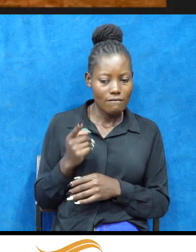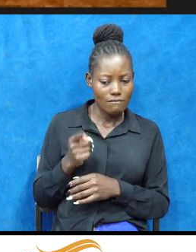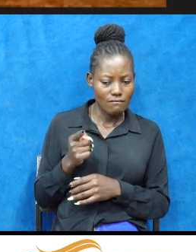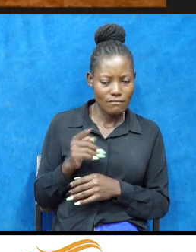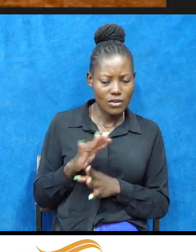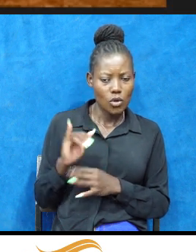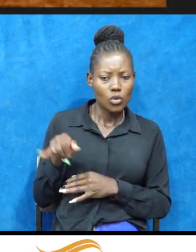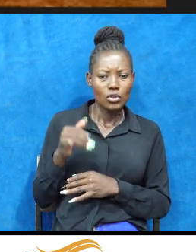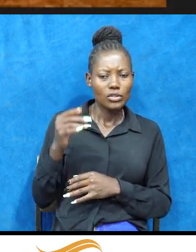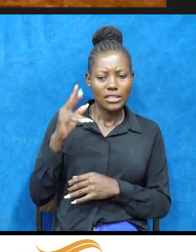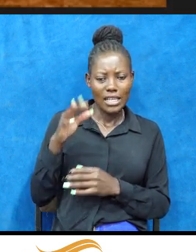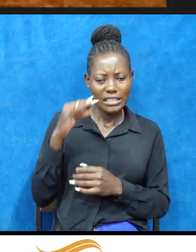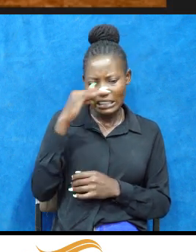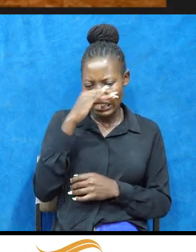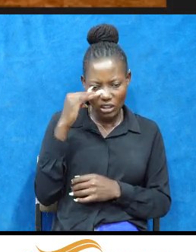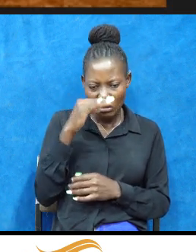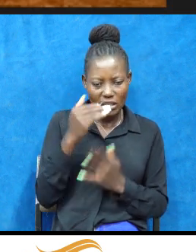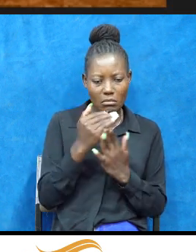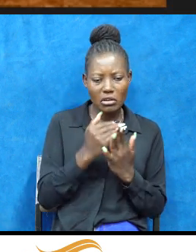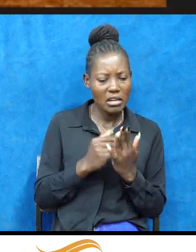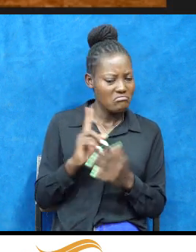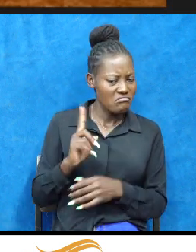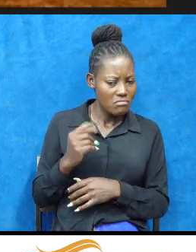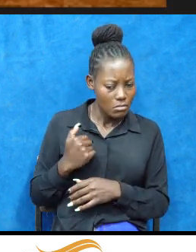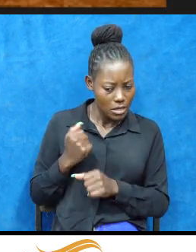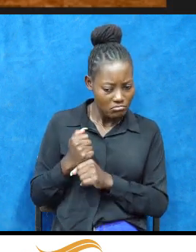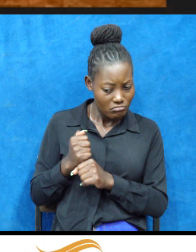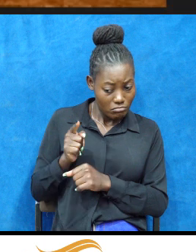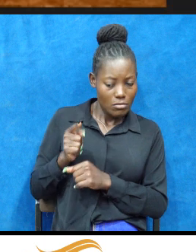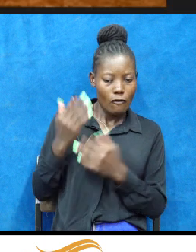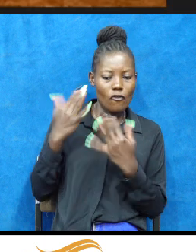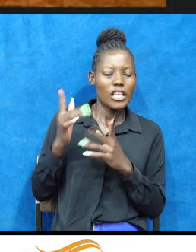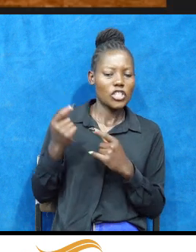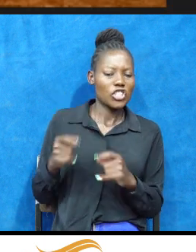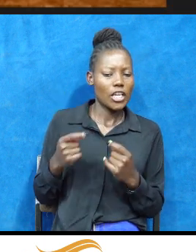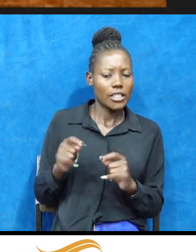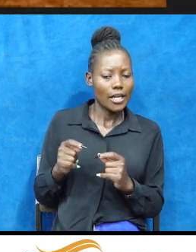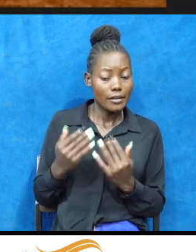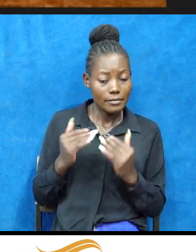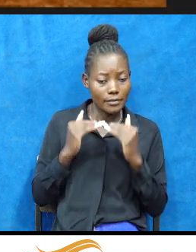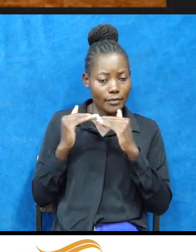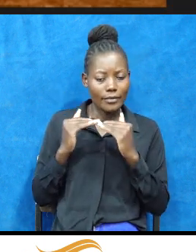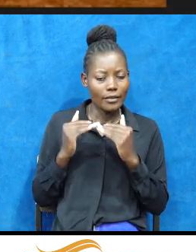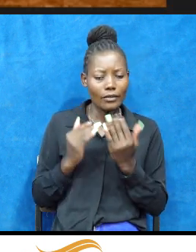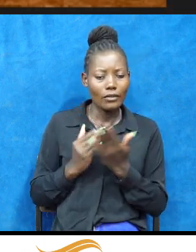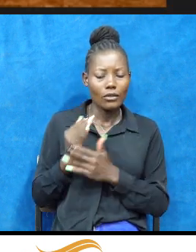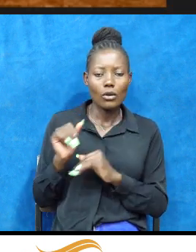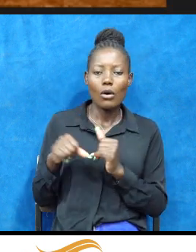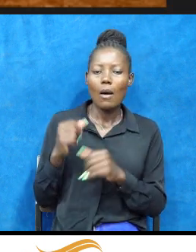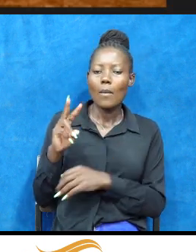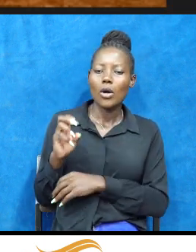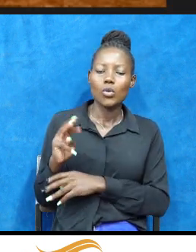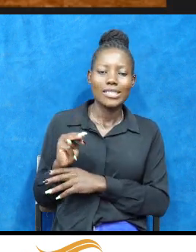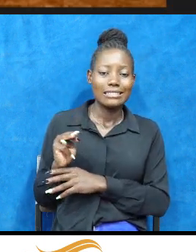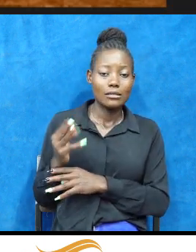just some theoretical program. I've actually done this myself. And I was a fairly high level athlete. I threw about 20 meters in shot put